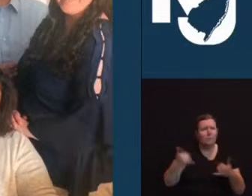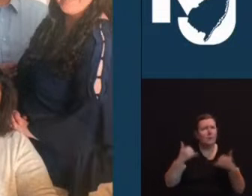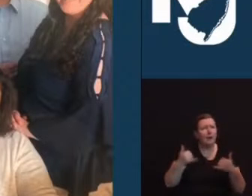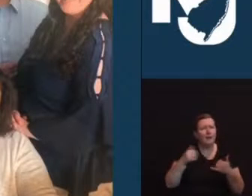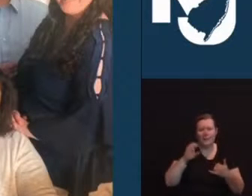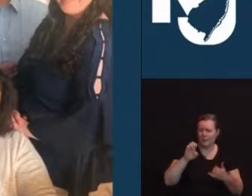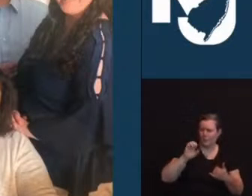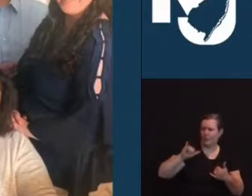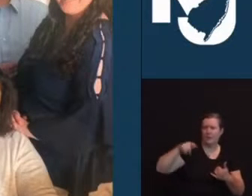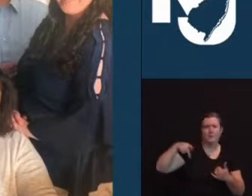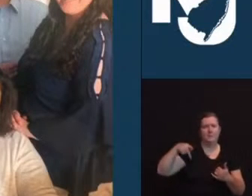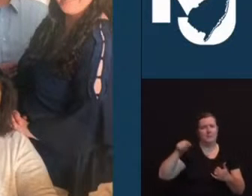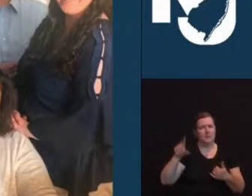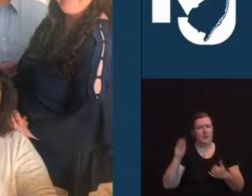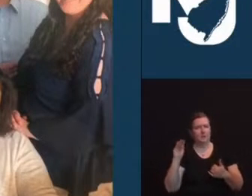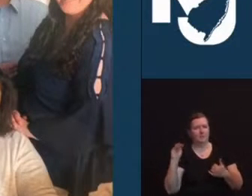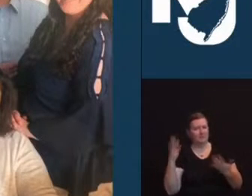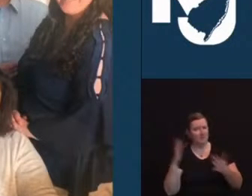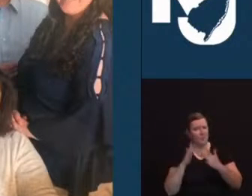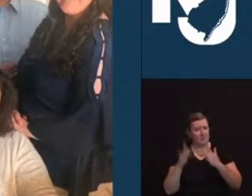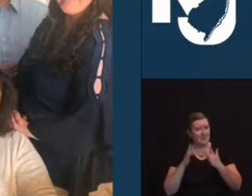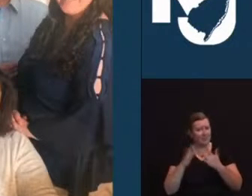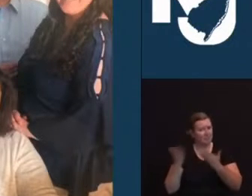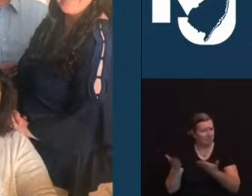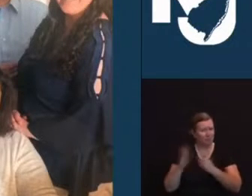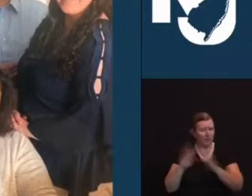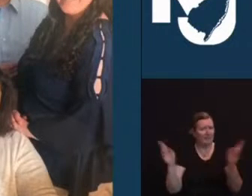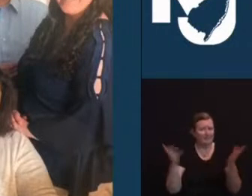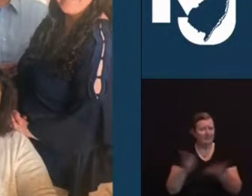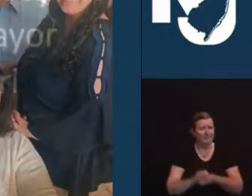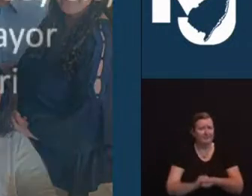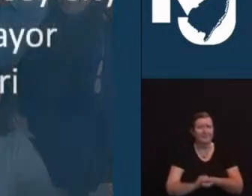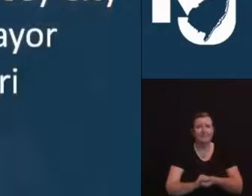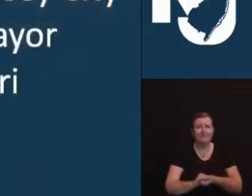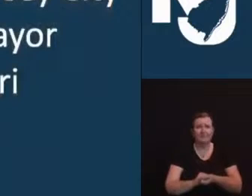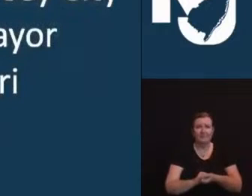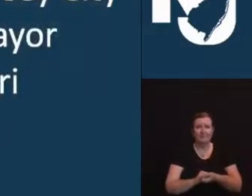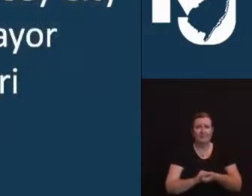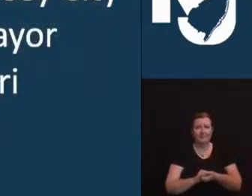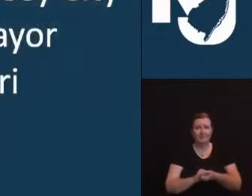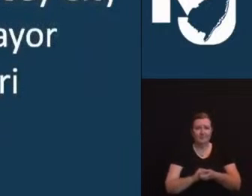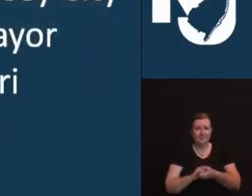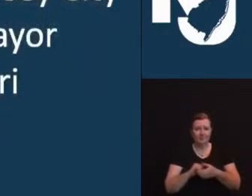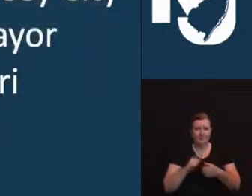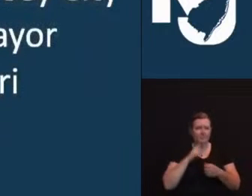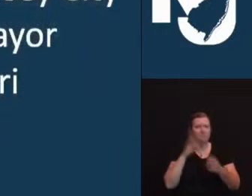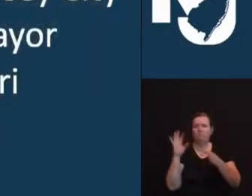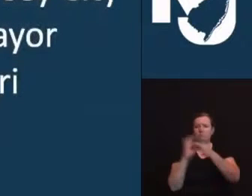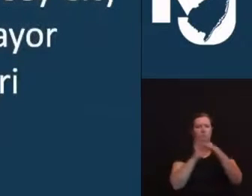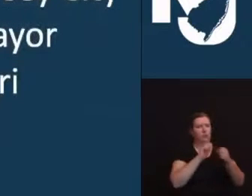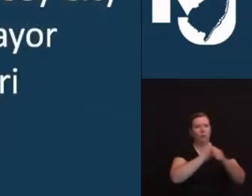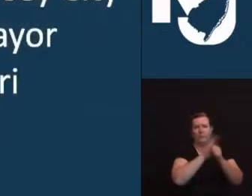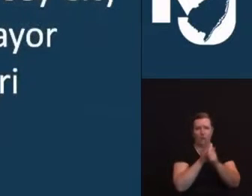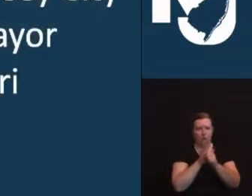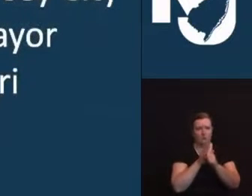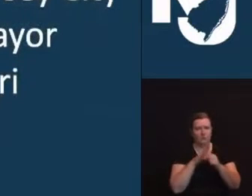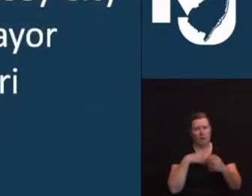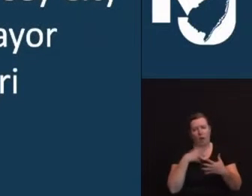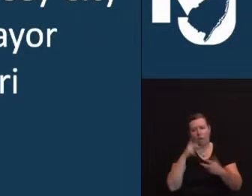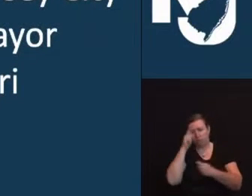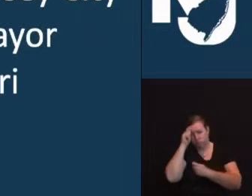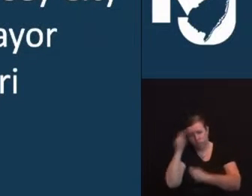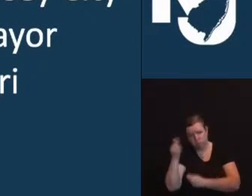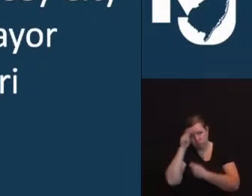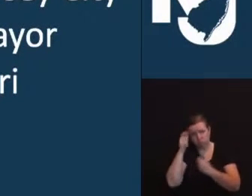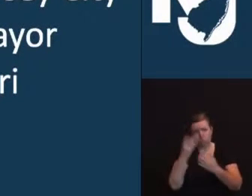with a heavy heart, not related to COVID, as a final thought today, I must acknowledge the passing of a former Jersey City deputy mayor,